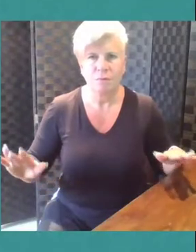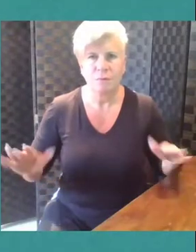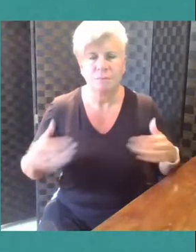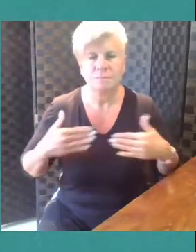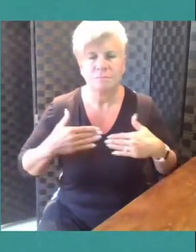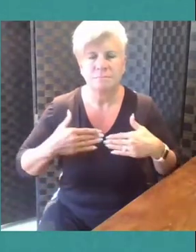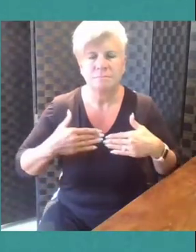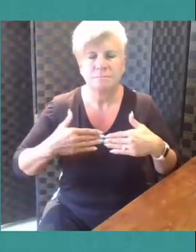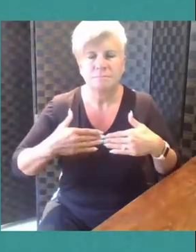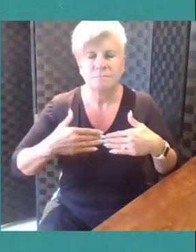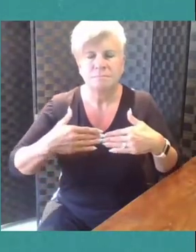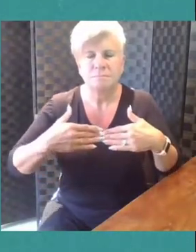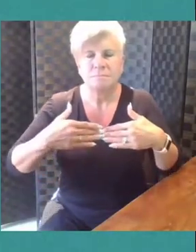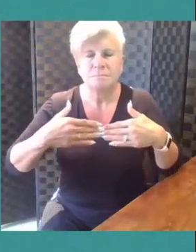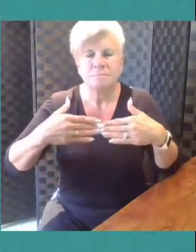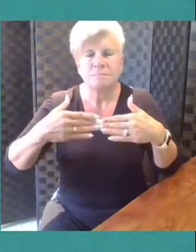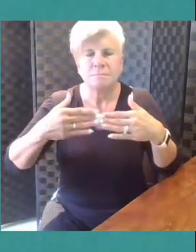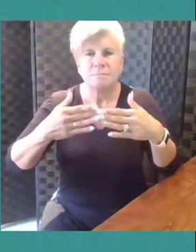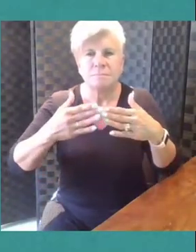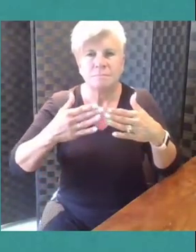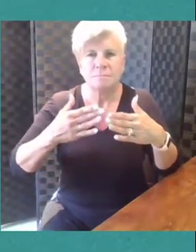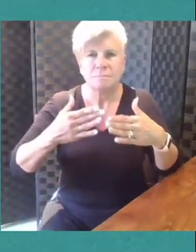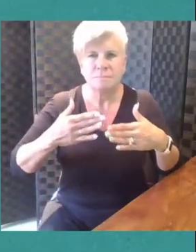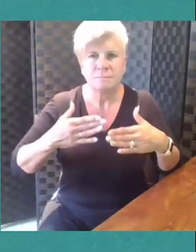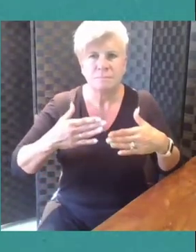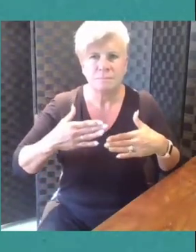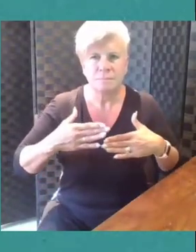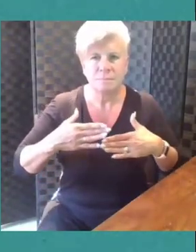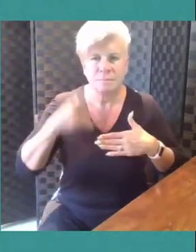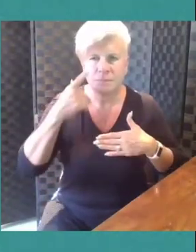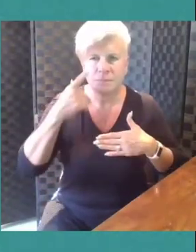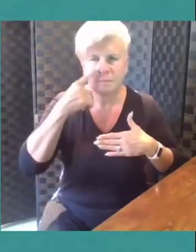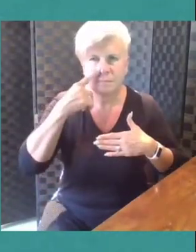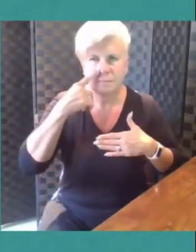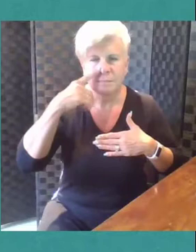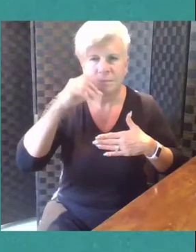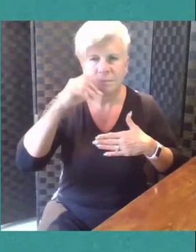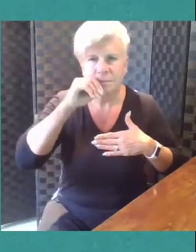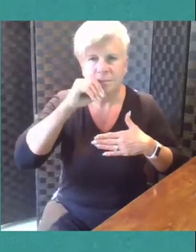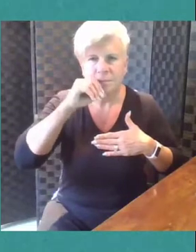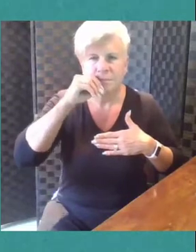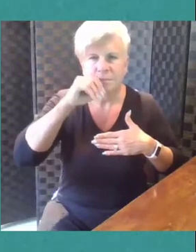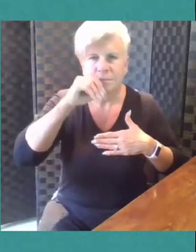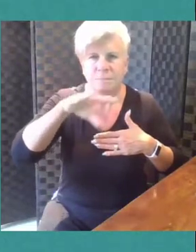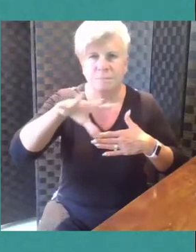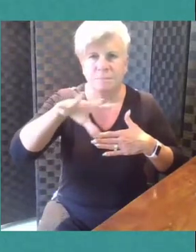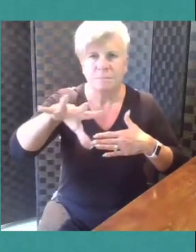Your breath is moving in and out of your nose. Can you notice that?